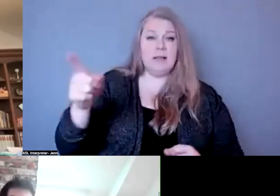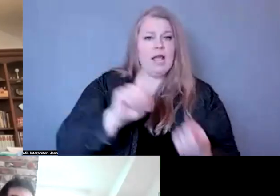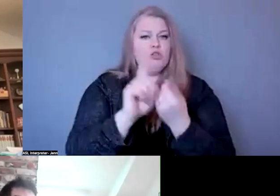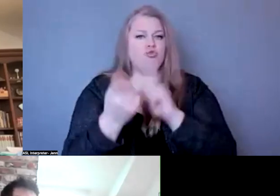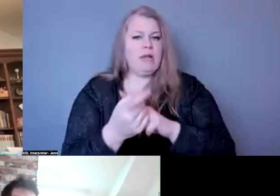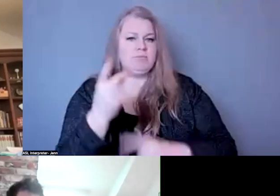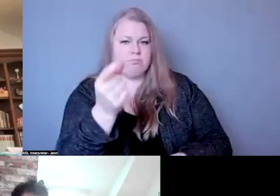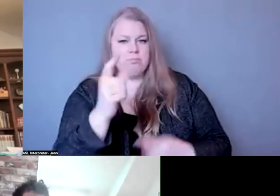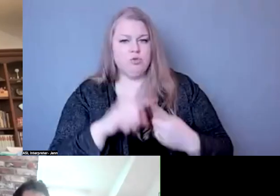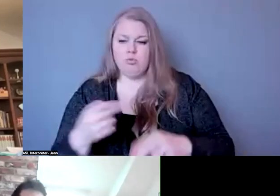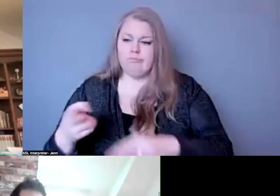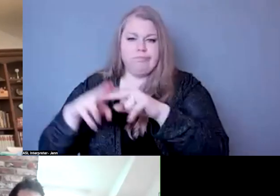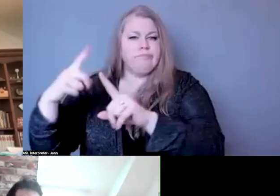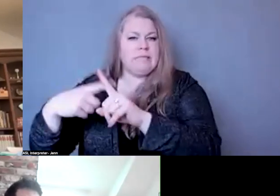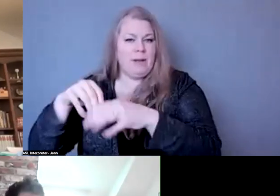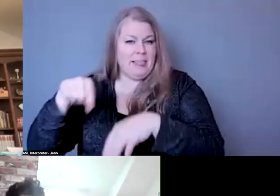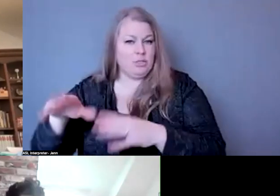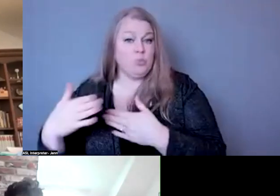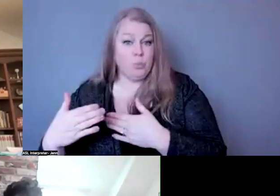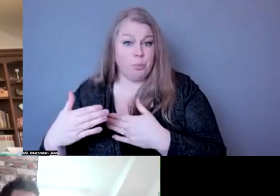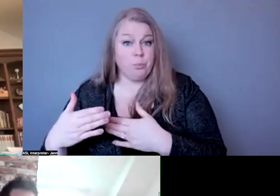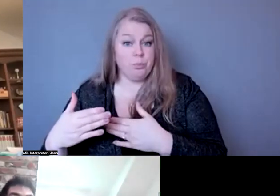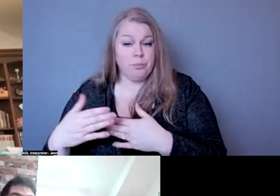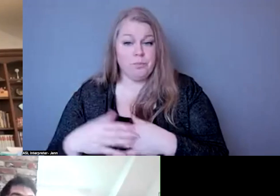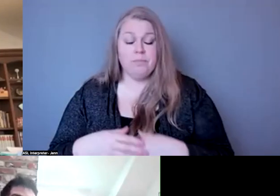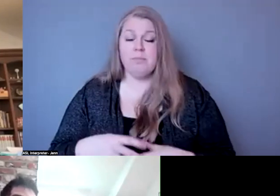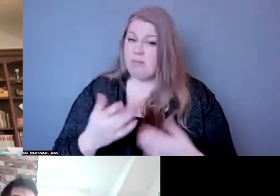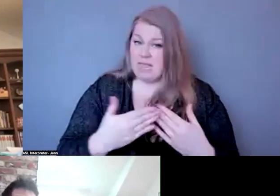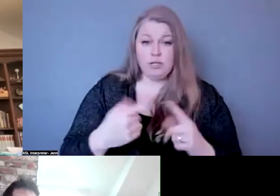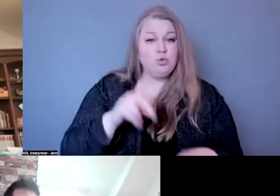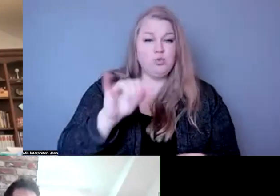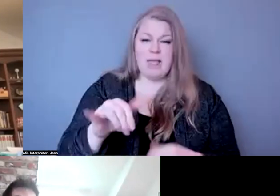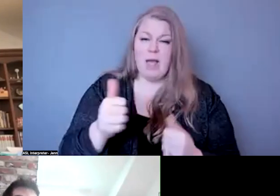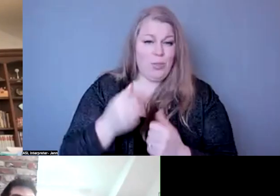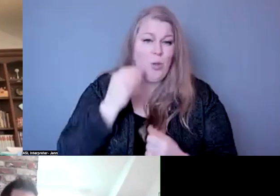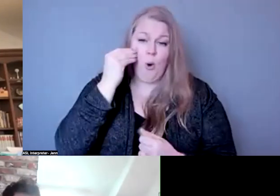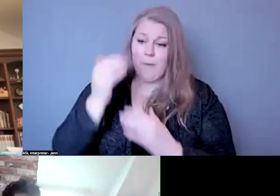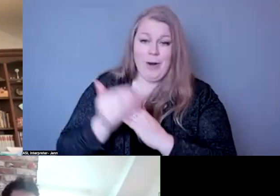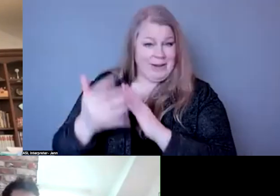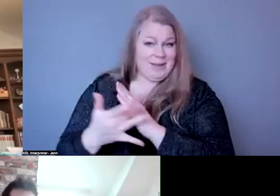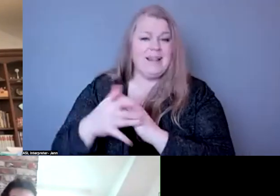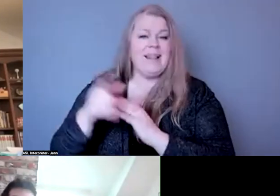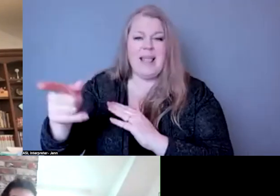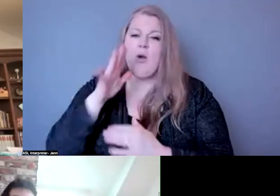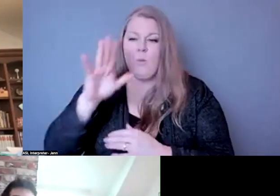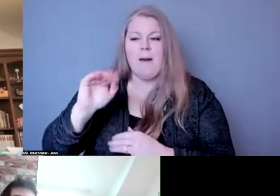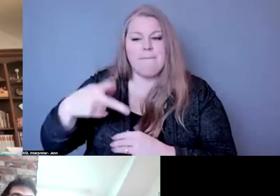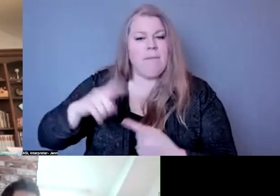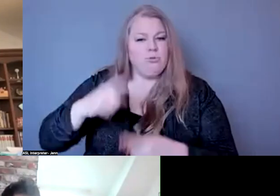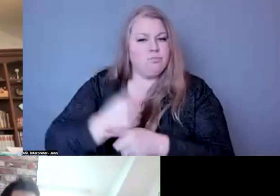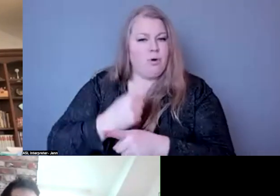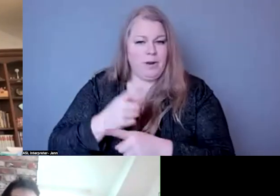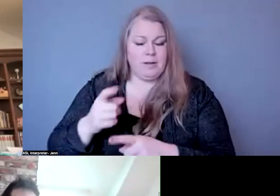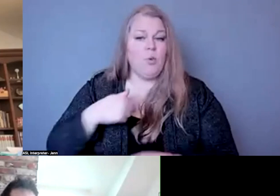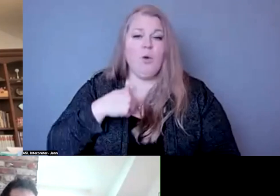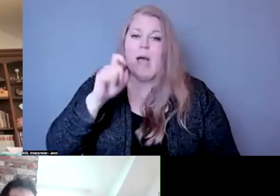to, let's raise the temperature in this room. Easy to do that with home automation technology that gets mapped to the appropriate assertions. We don't have to